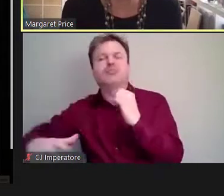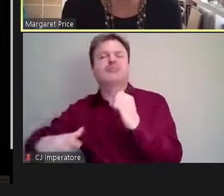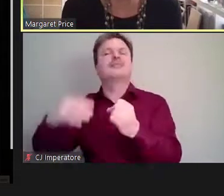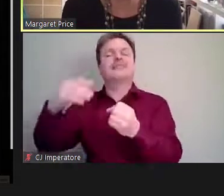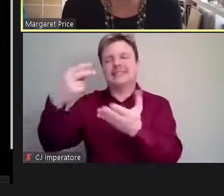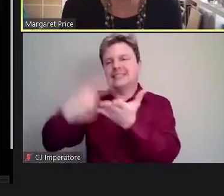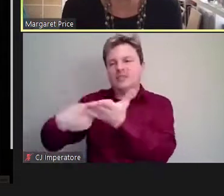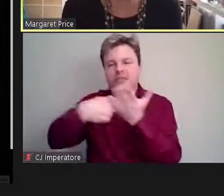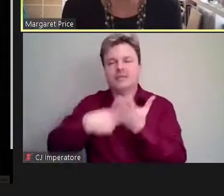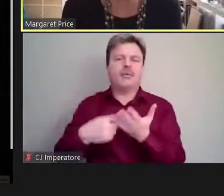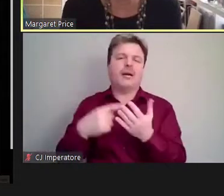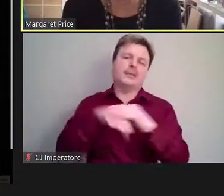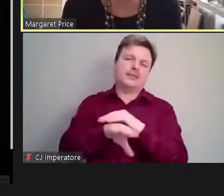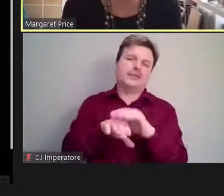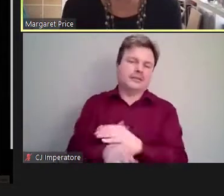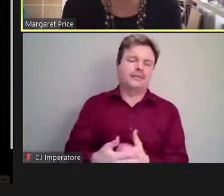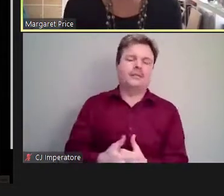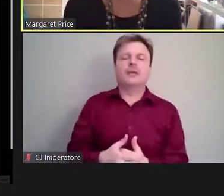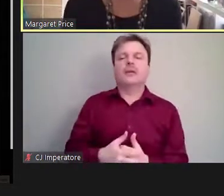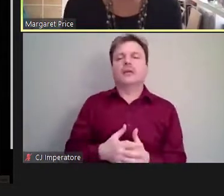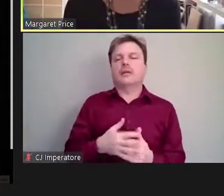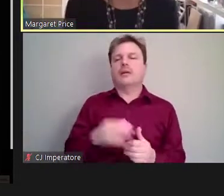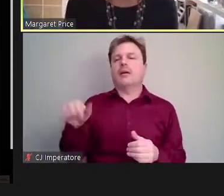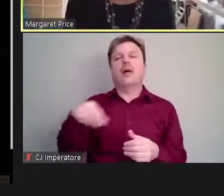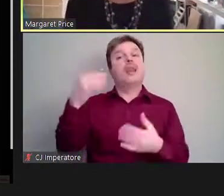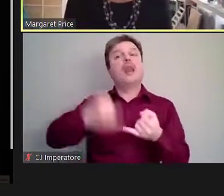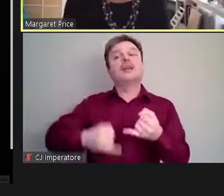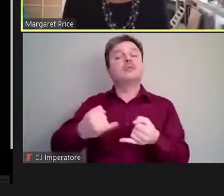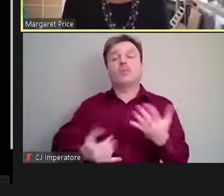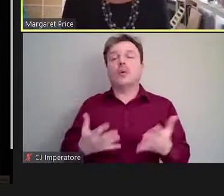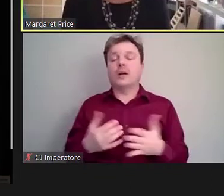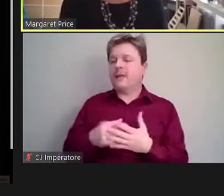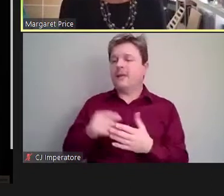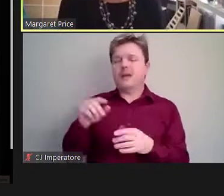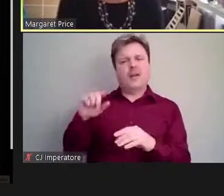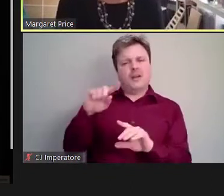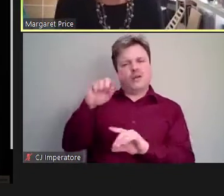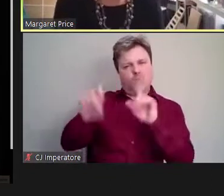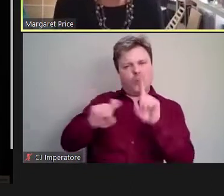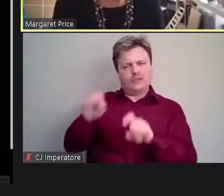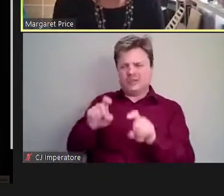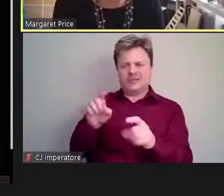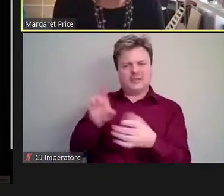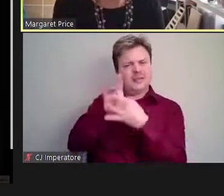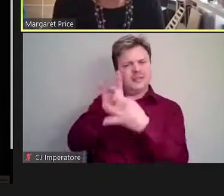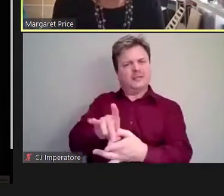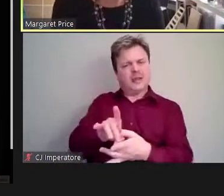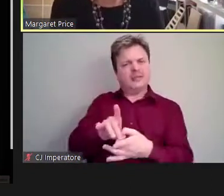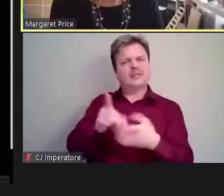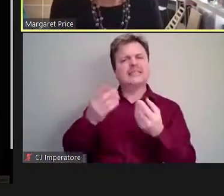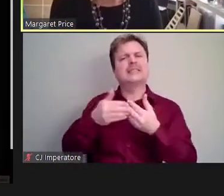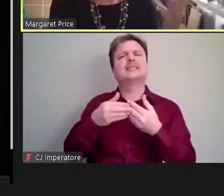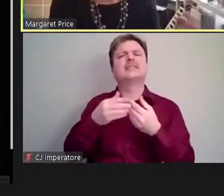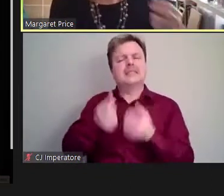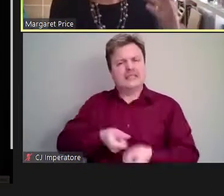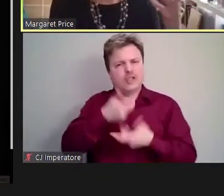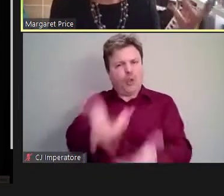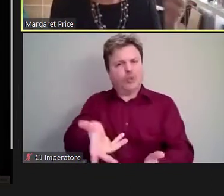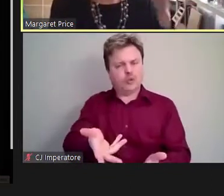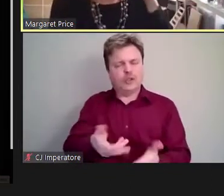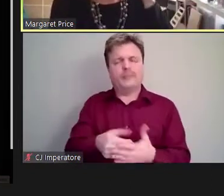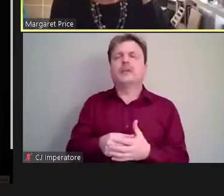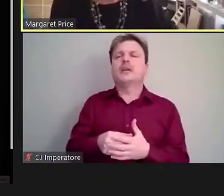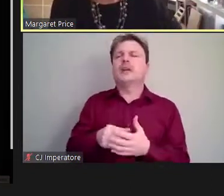always concerned about how questions of disclosure work in spaces that are meant to be, to use other terms